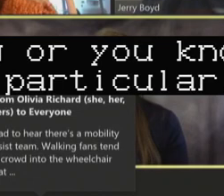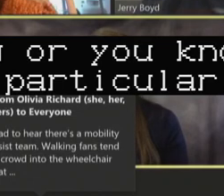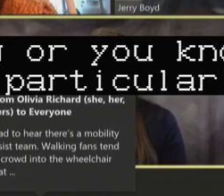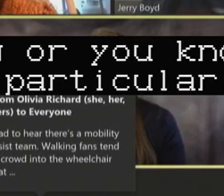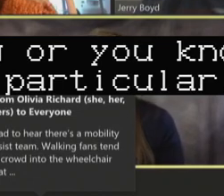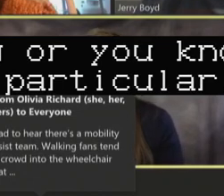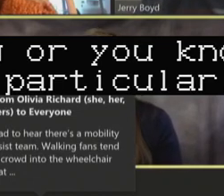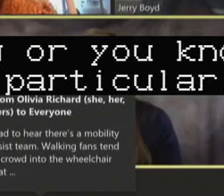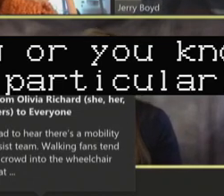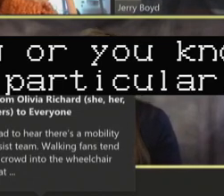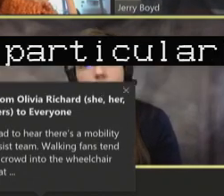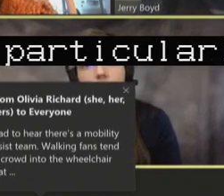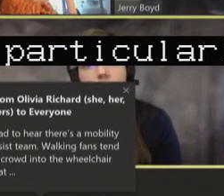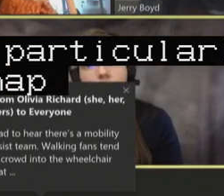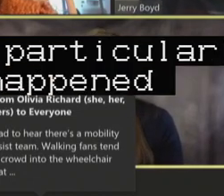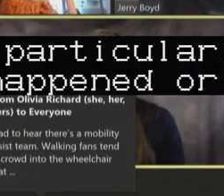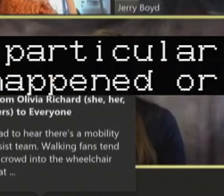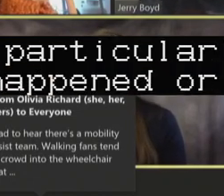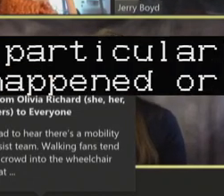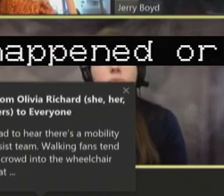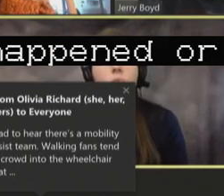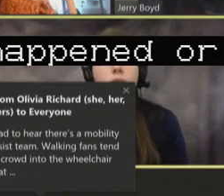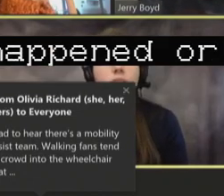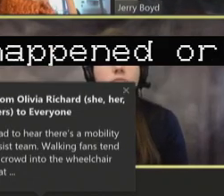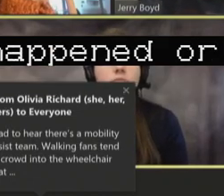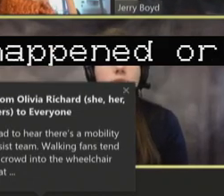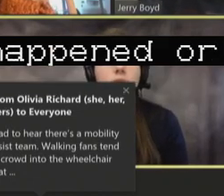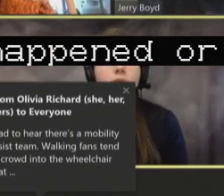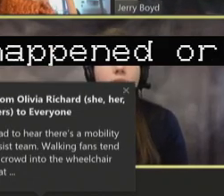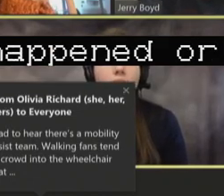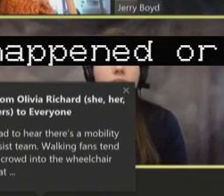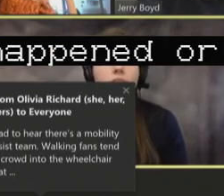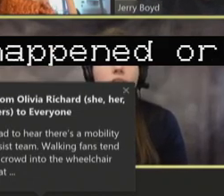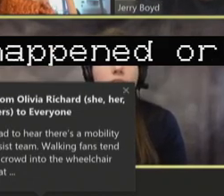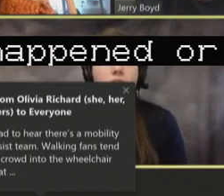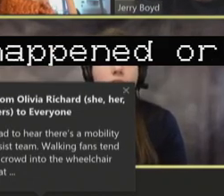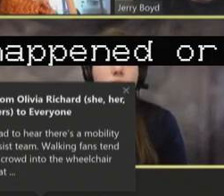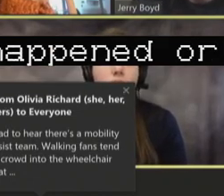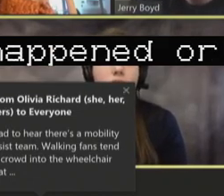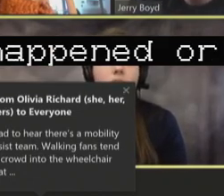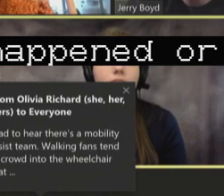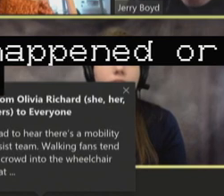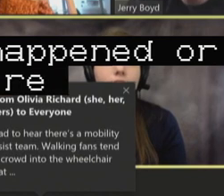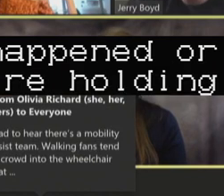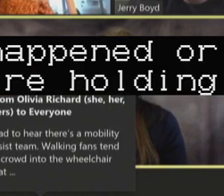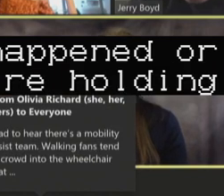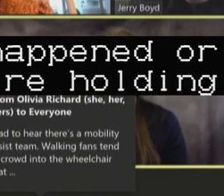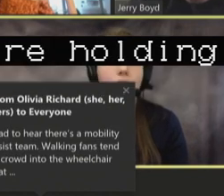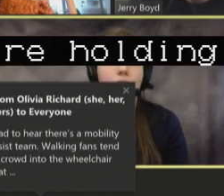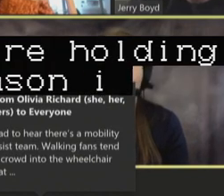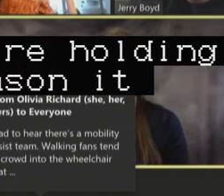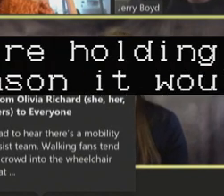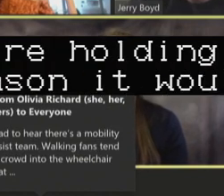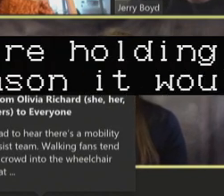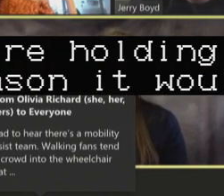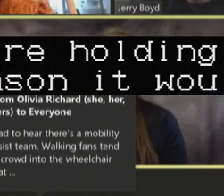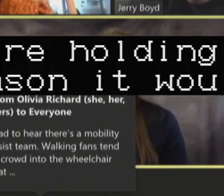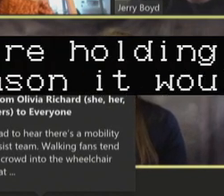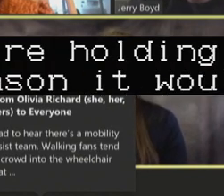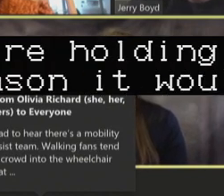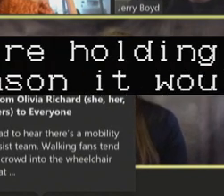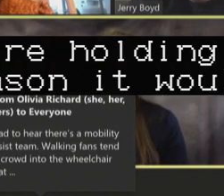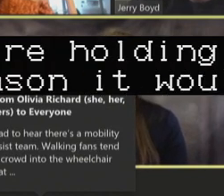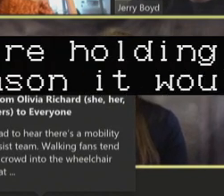if they're holding the game for any reason, it would be wonderful to have live captioning available on the